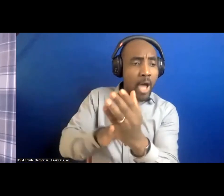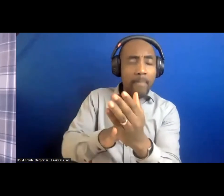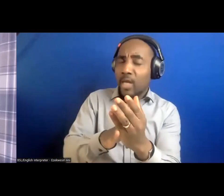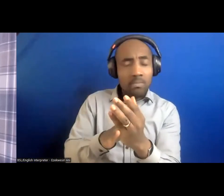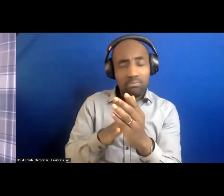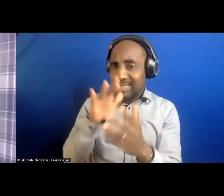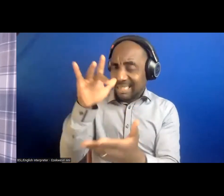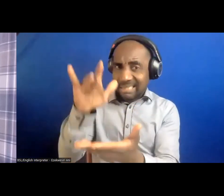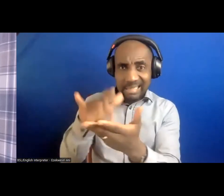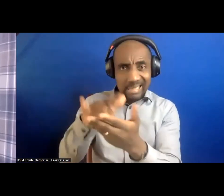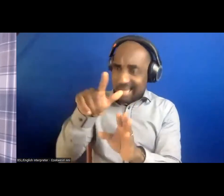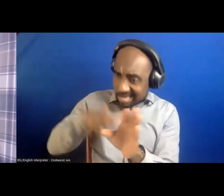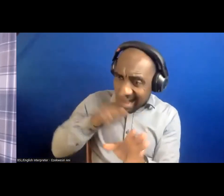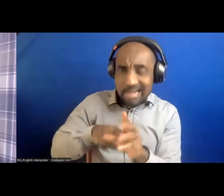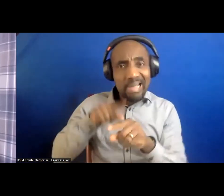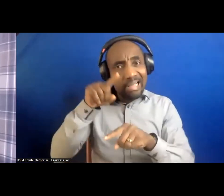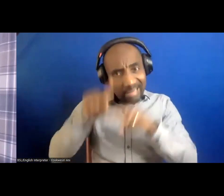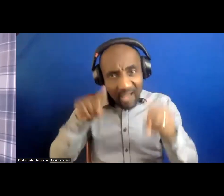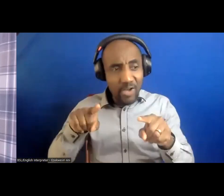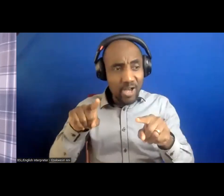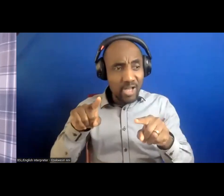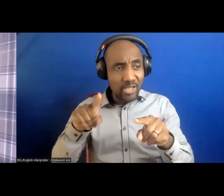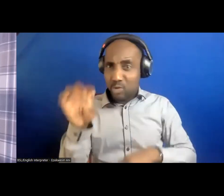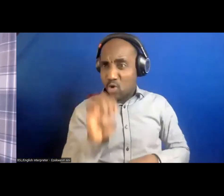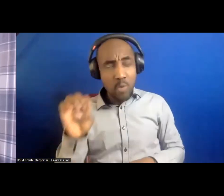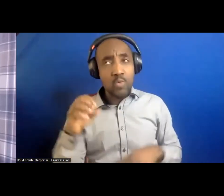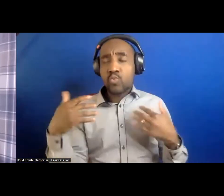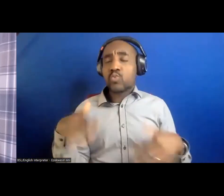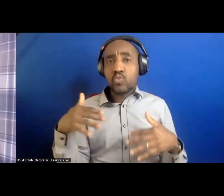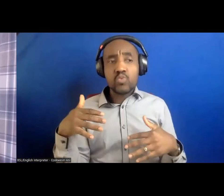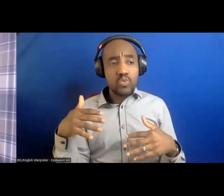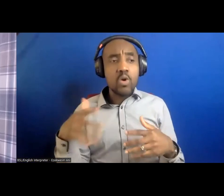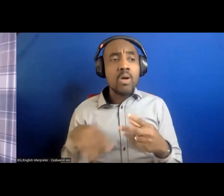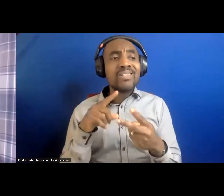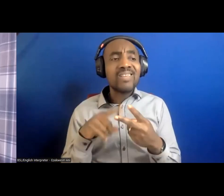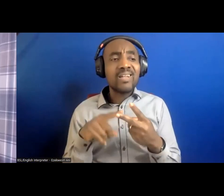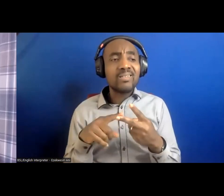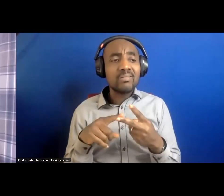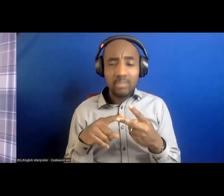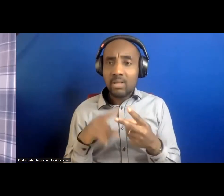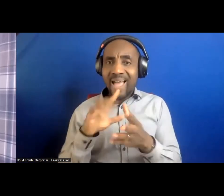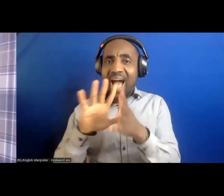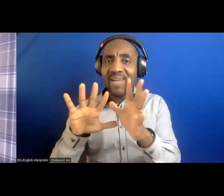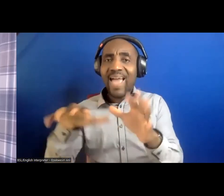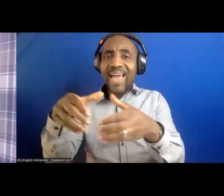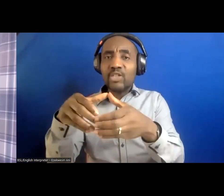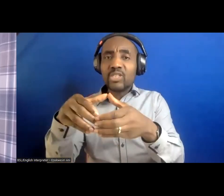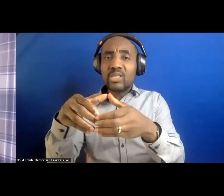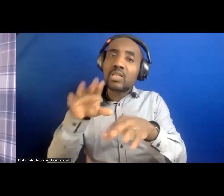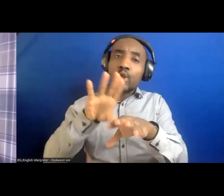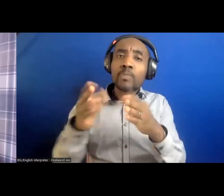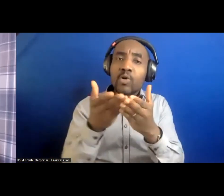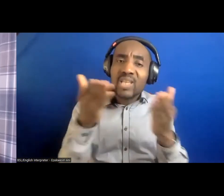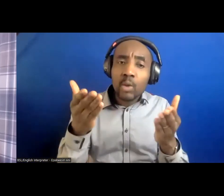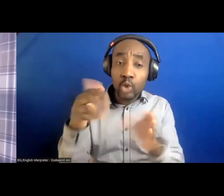and youngest cities in Europe. It also houses very strong agencies such as Sporting Equals, and the Youth Charter